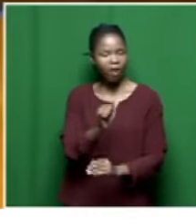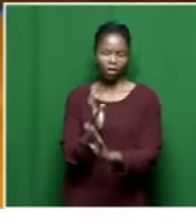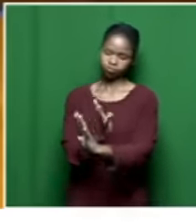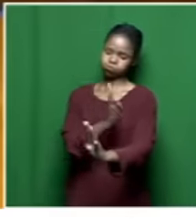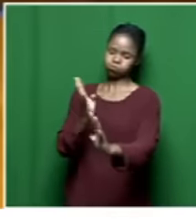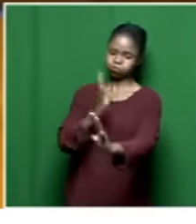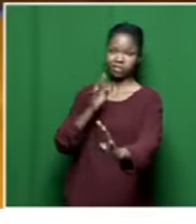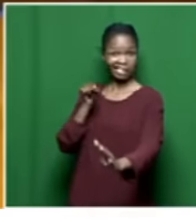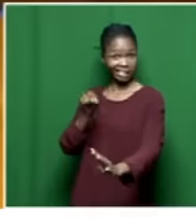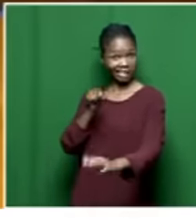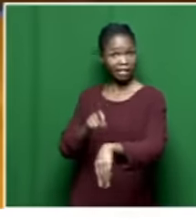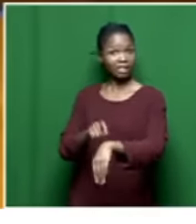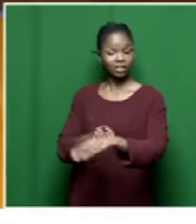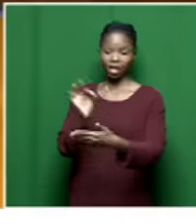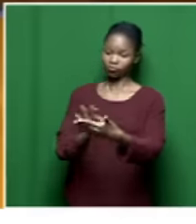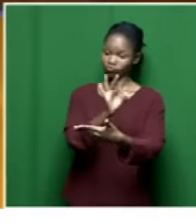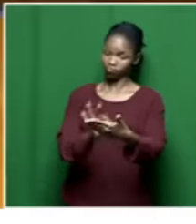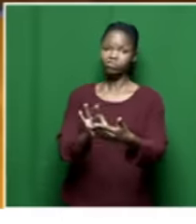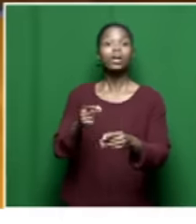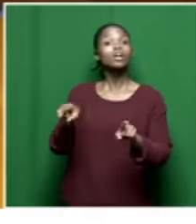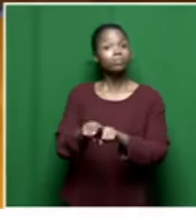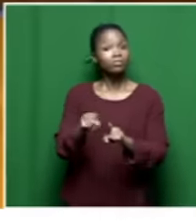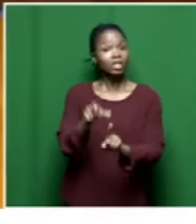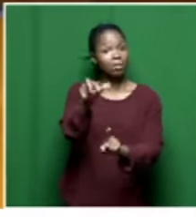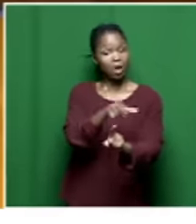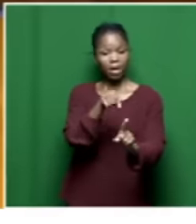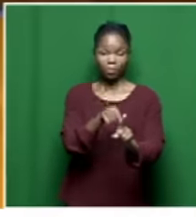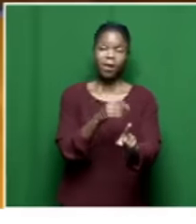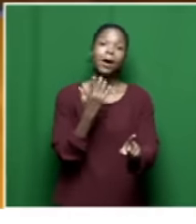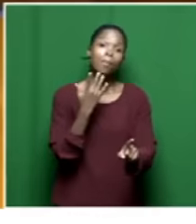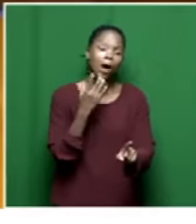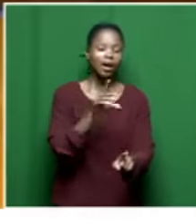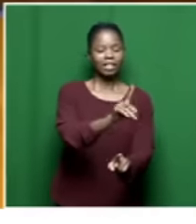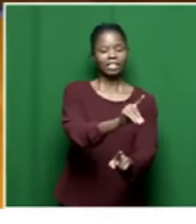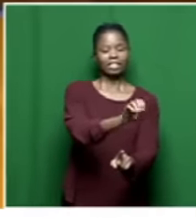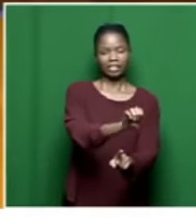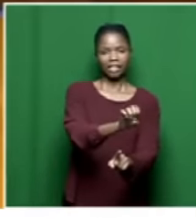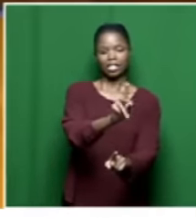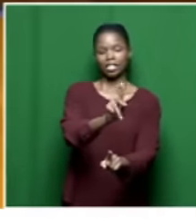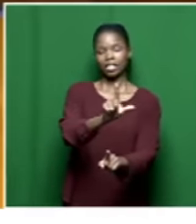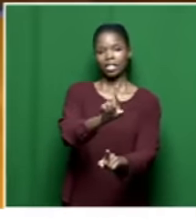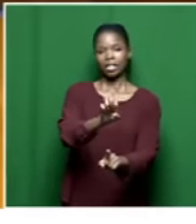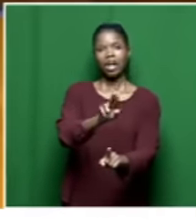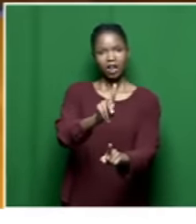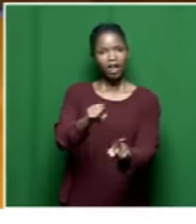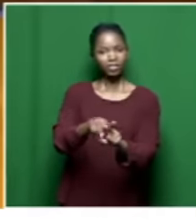and in that election, Mr. de Klerk was elected one of the deputy presidents of South Africa. And